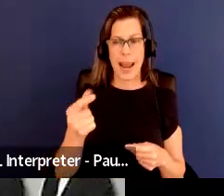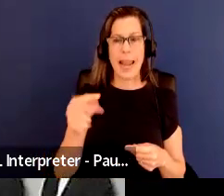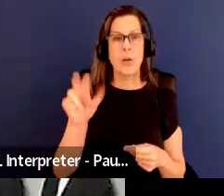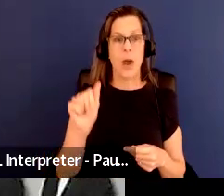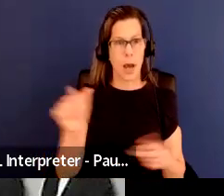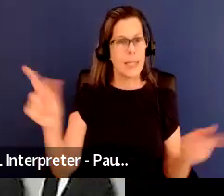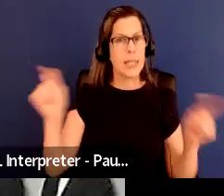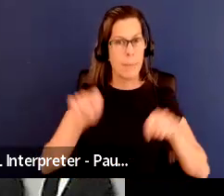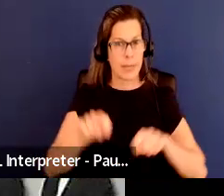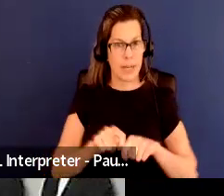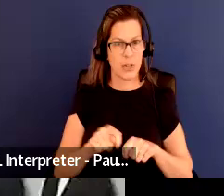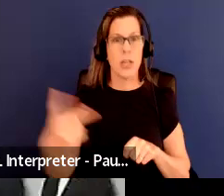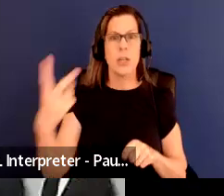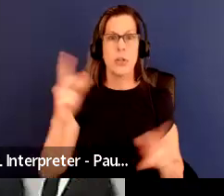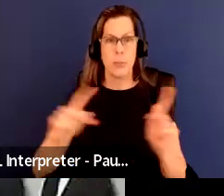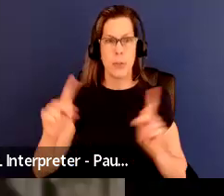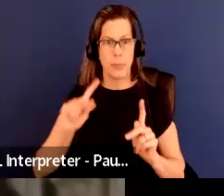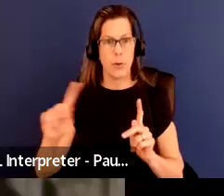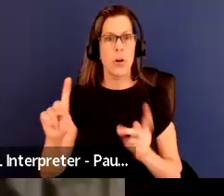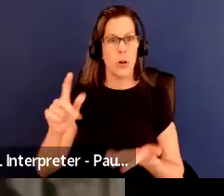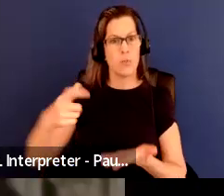Rodriguez and Los Brillantes playing Tejano music.